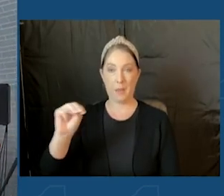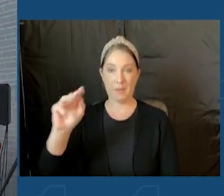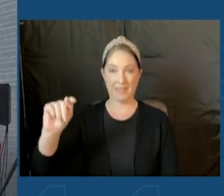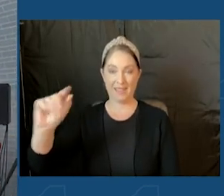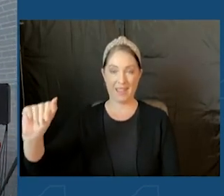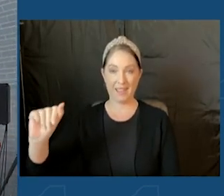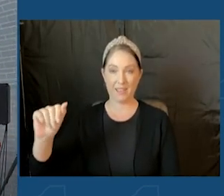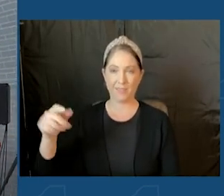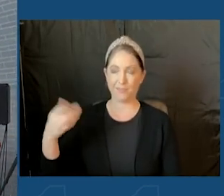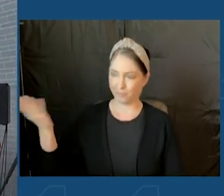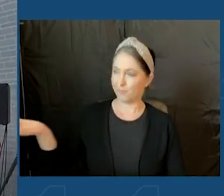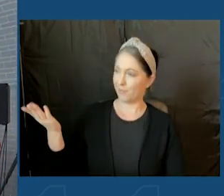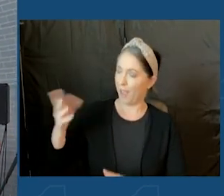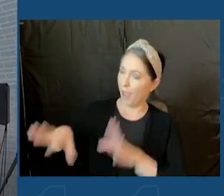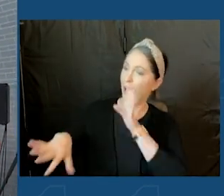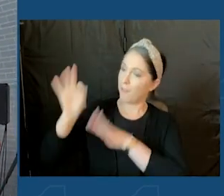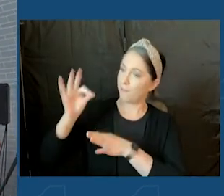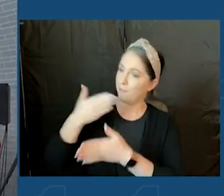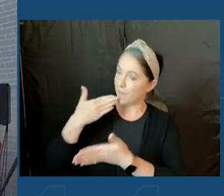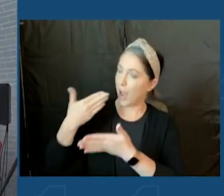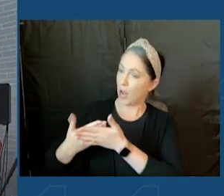Jano, get a nice spot, find the X.